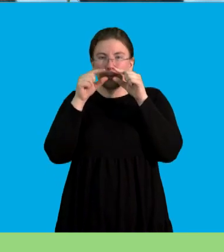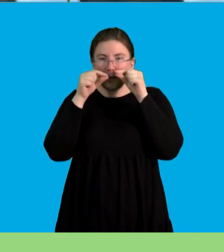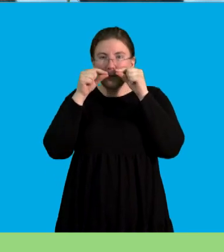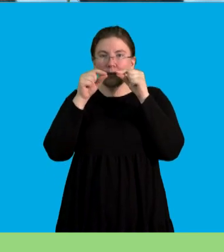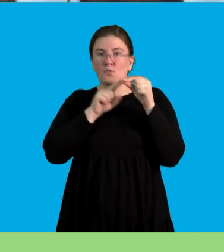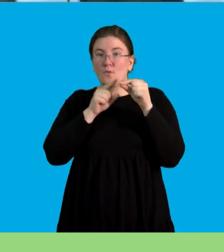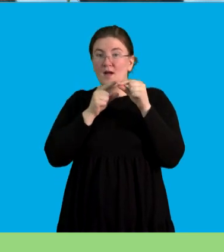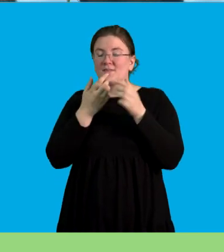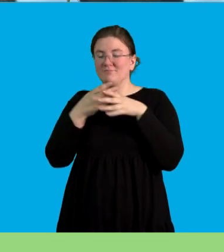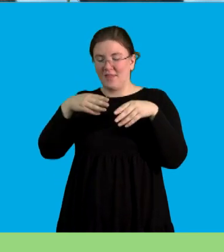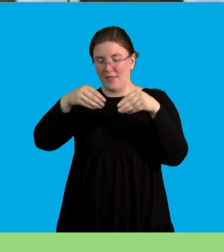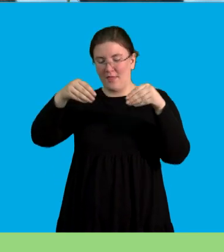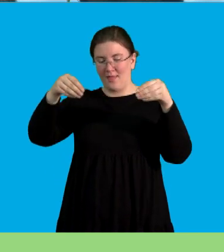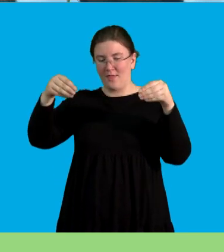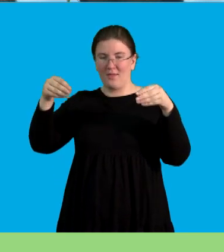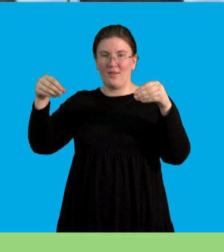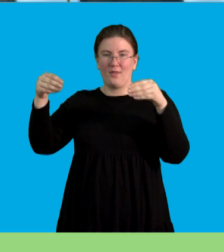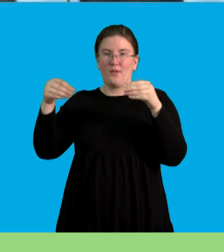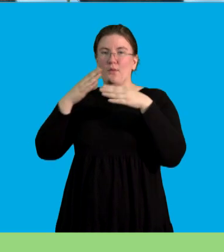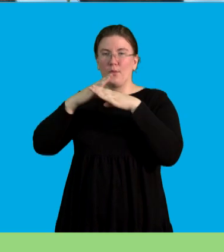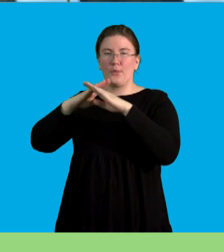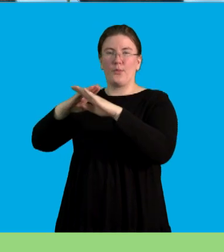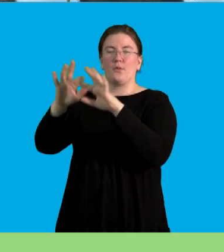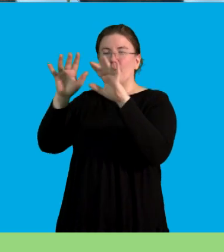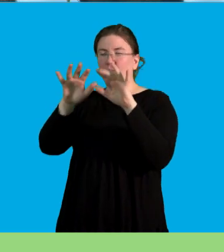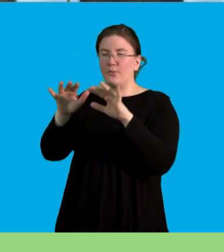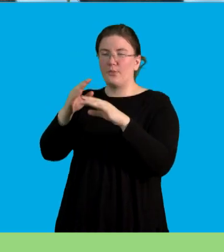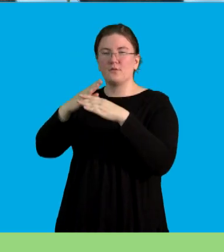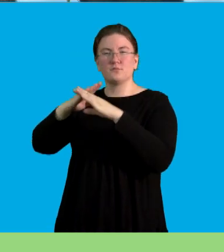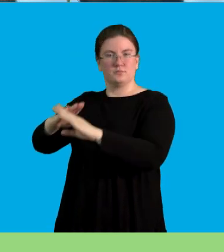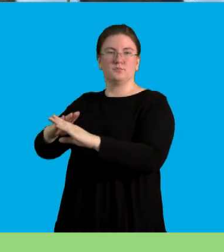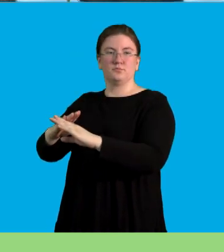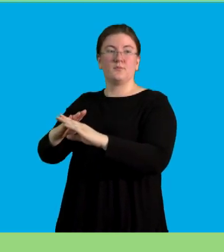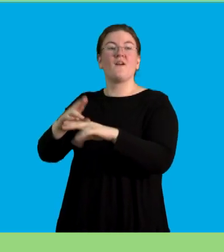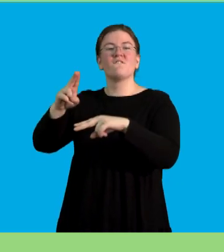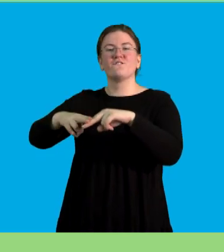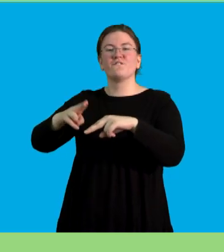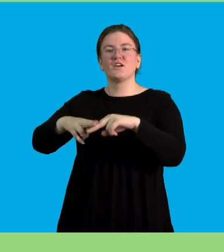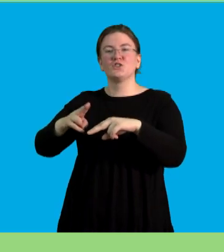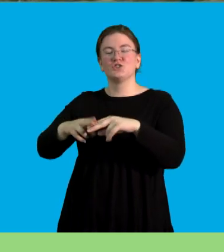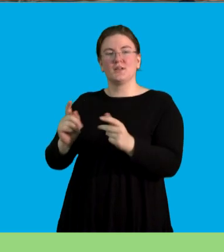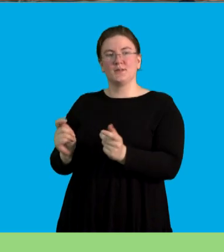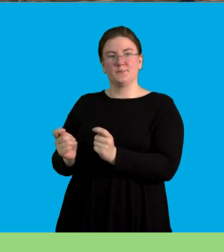does not get into their noses. This is a functional adaptation.